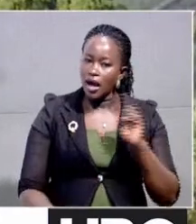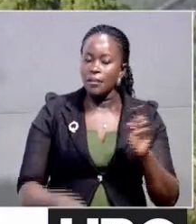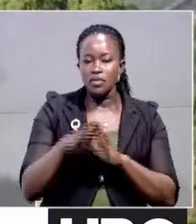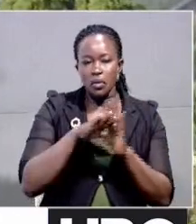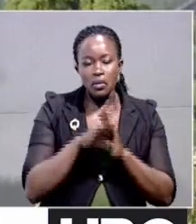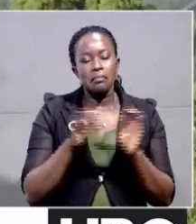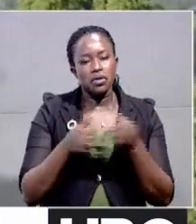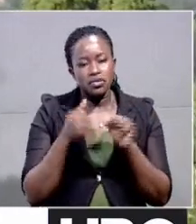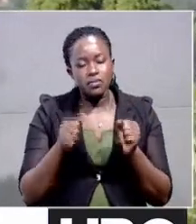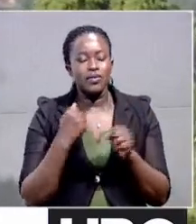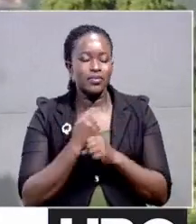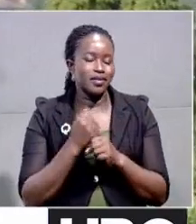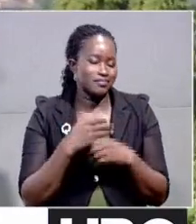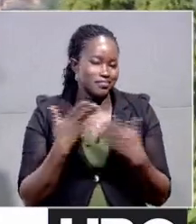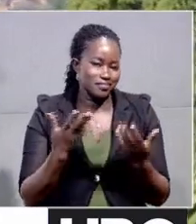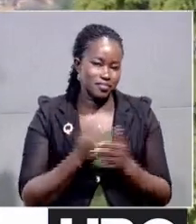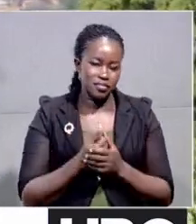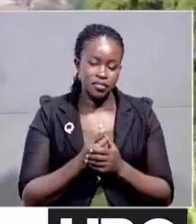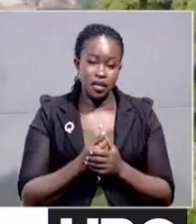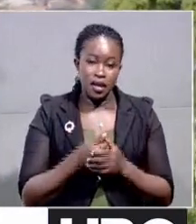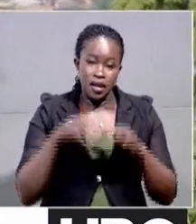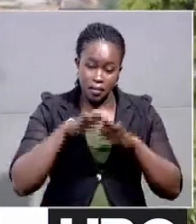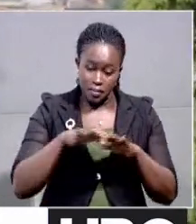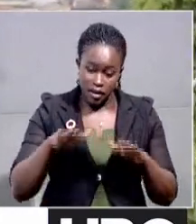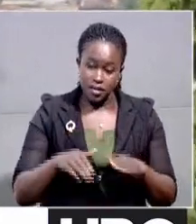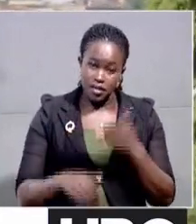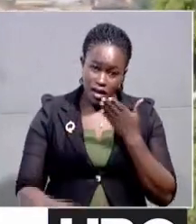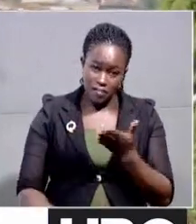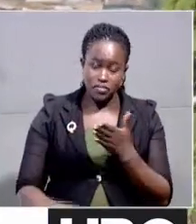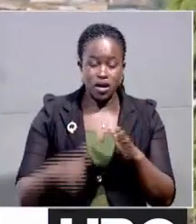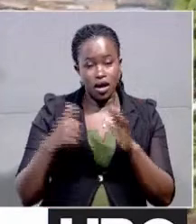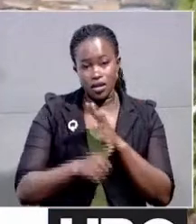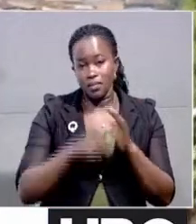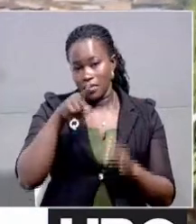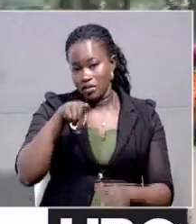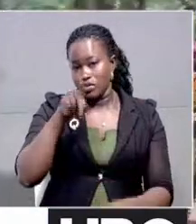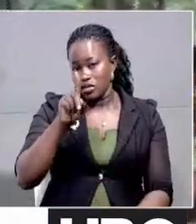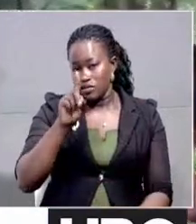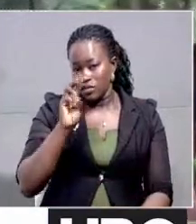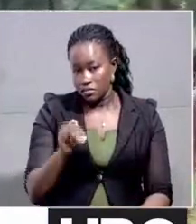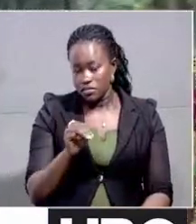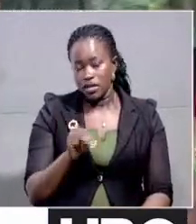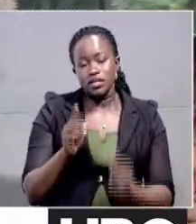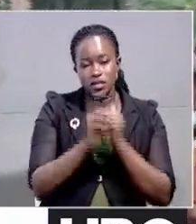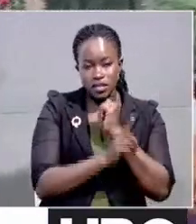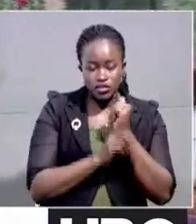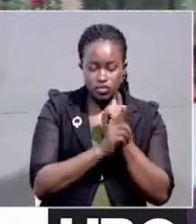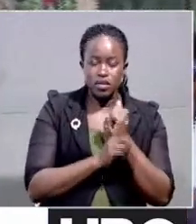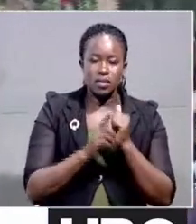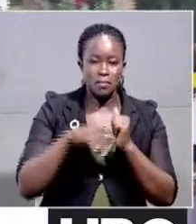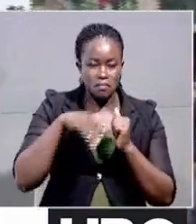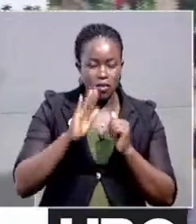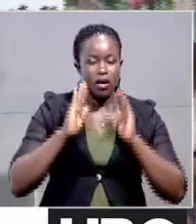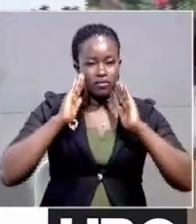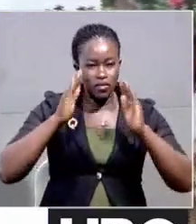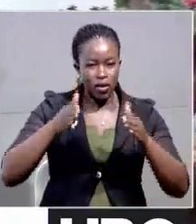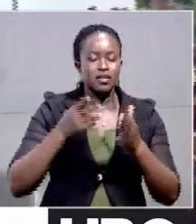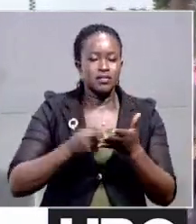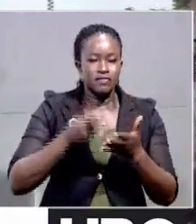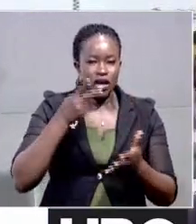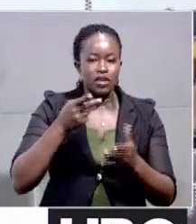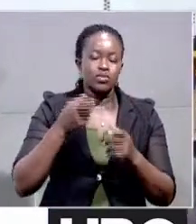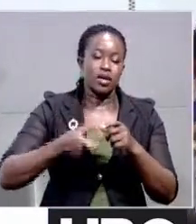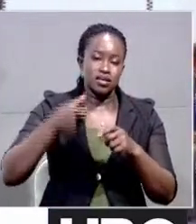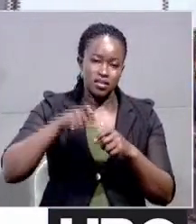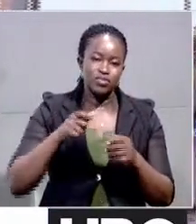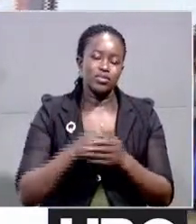work. With the already available markets under the parish development model, the district will focus much of its energies on value addition